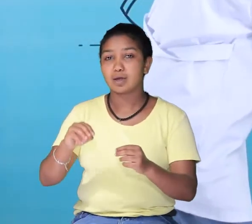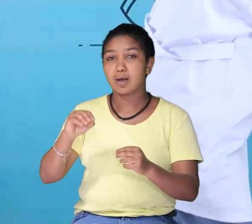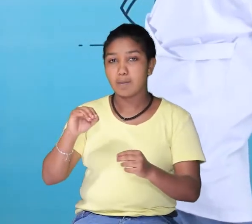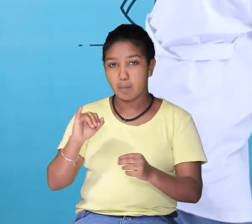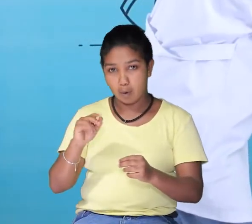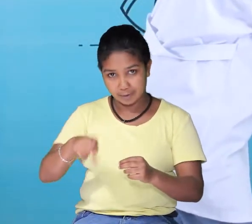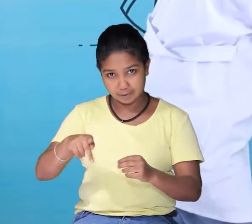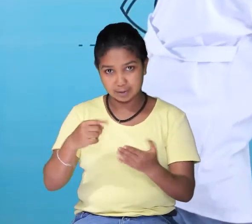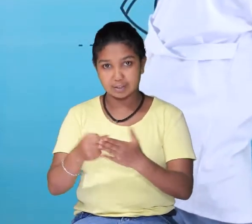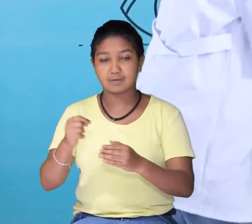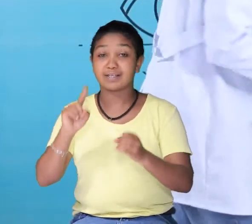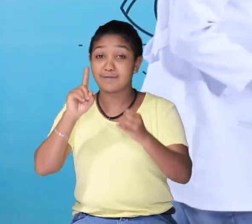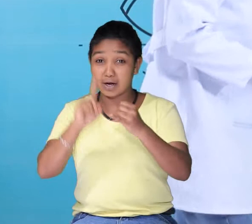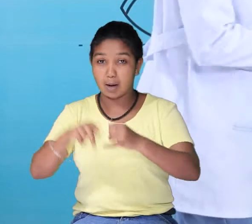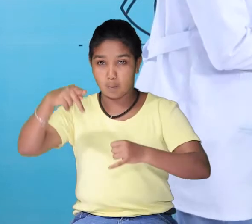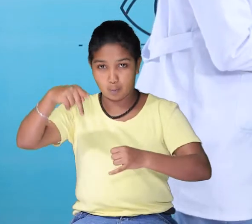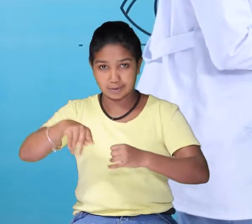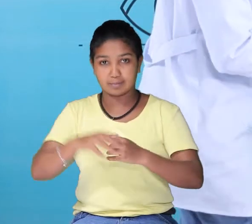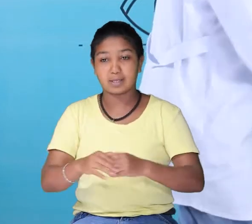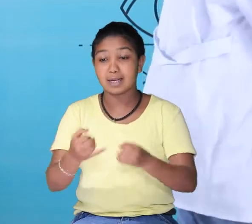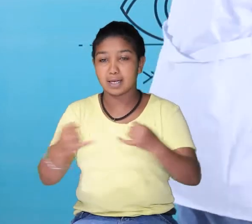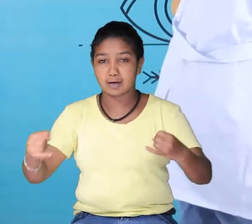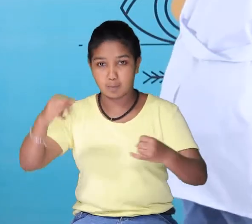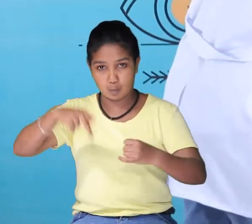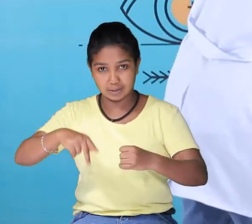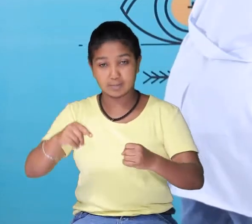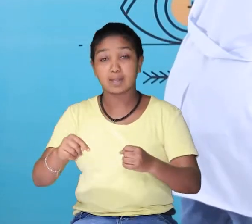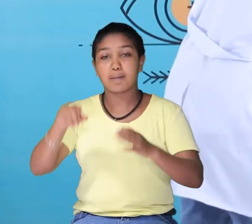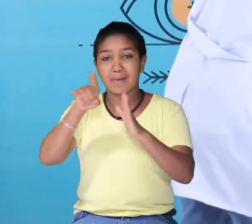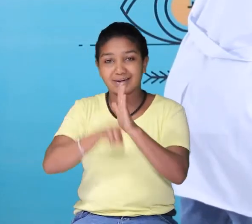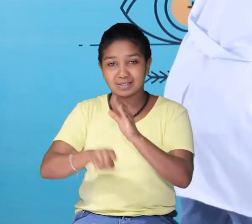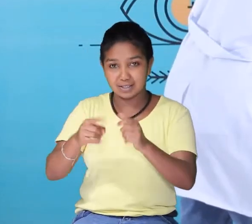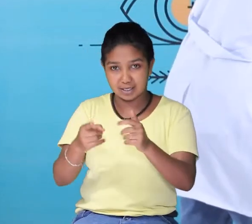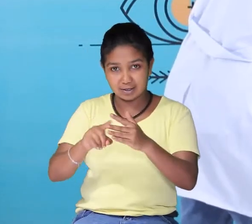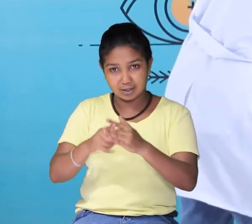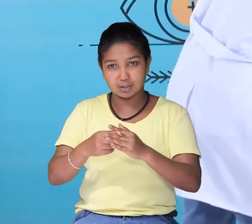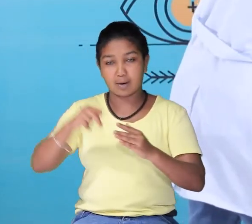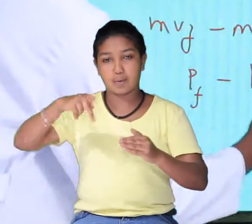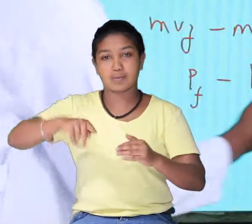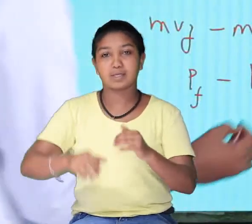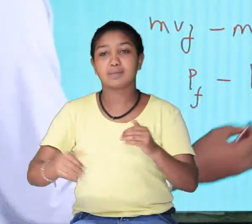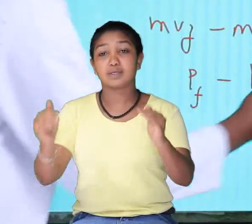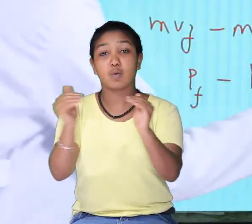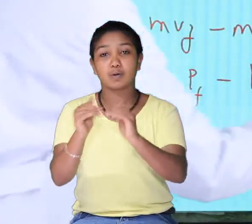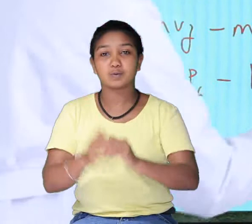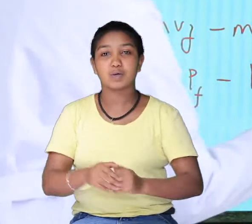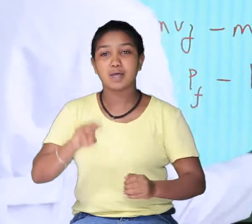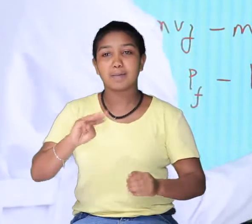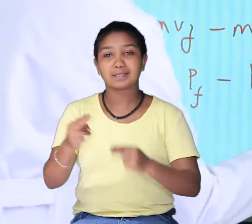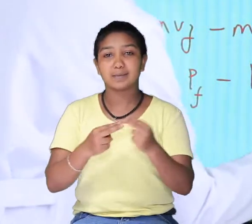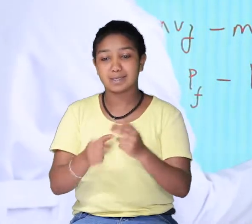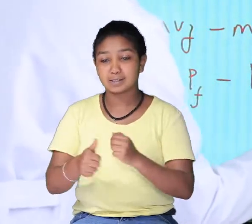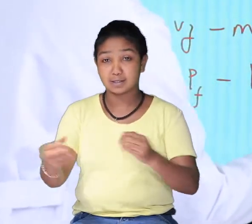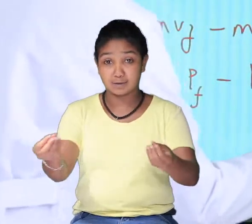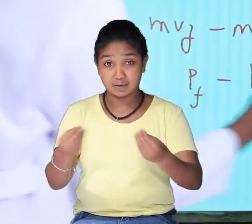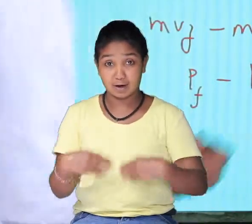this is the final momentum. This is a linear momentum. Minus the initial momentum is equals to mass times